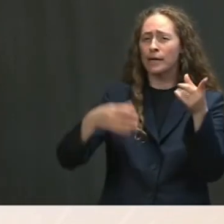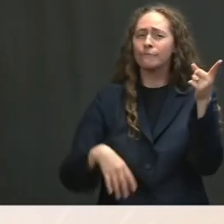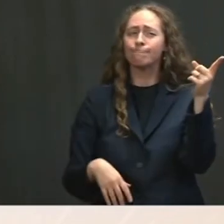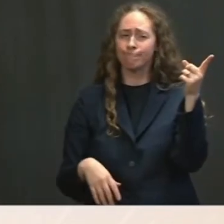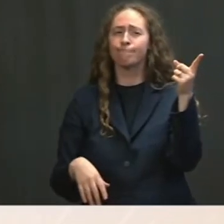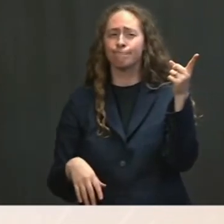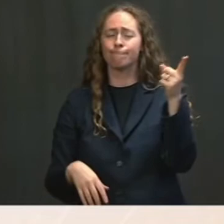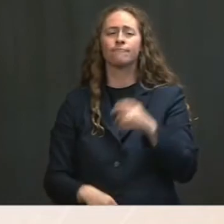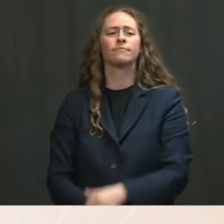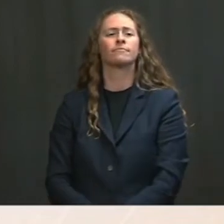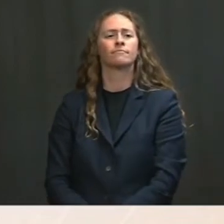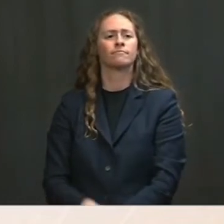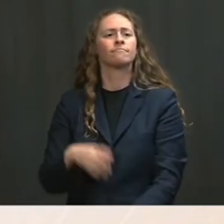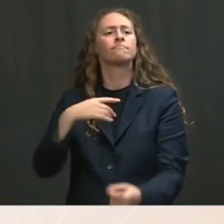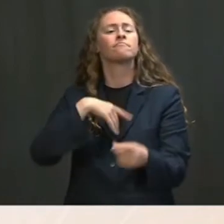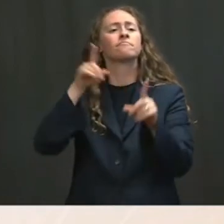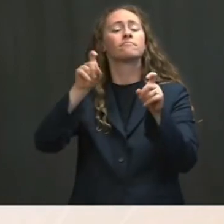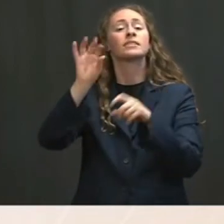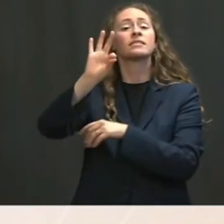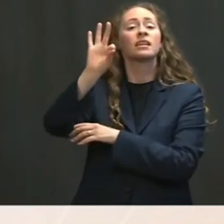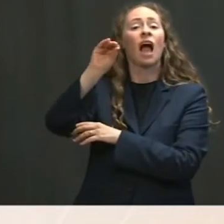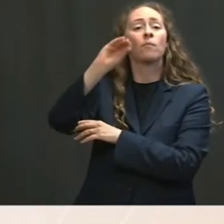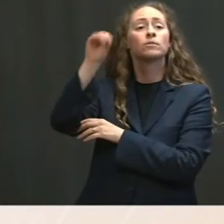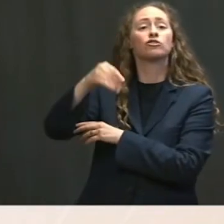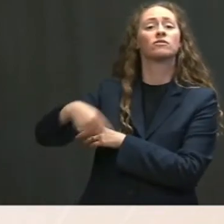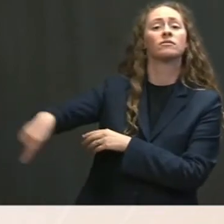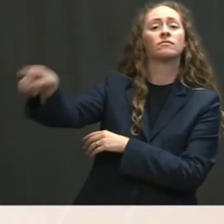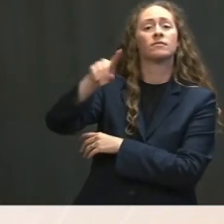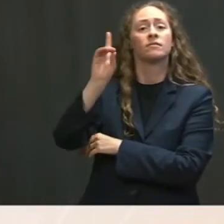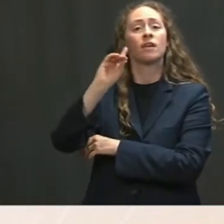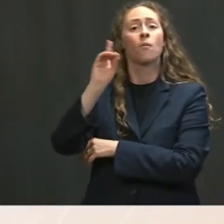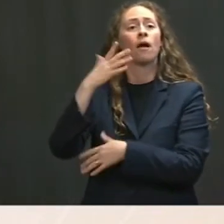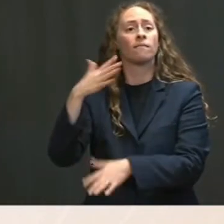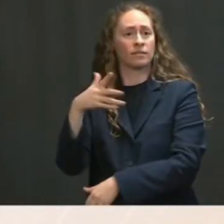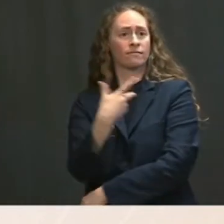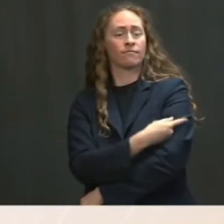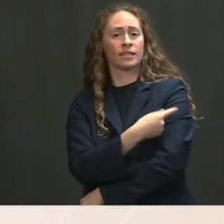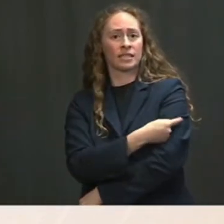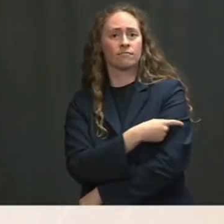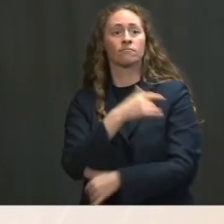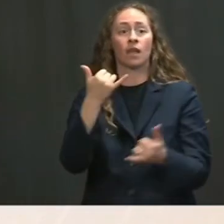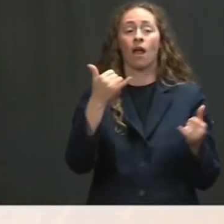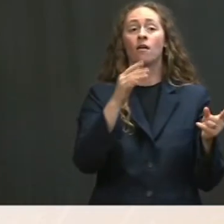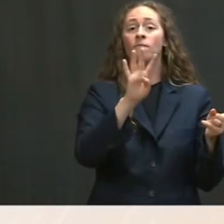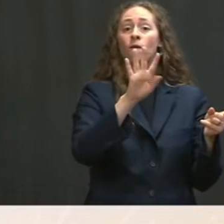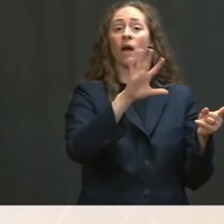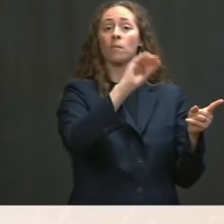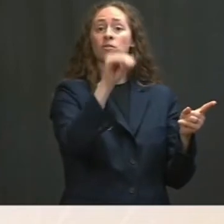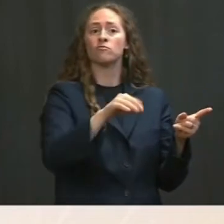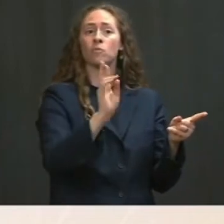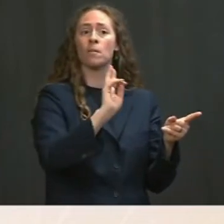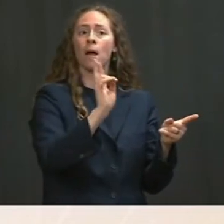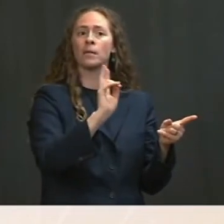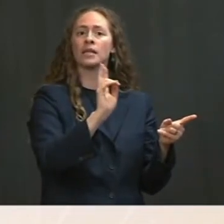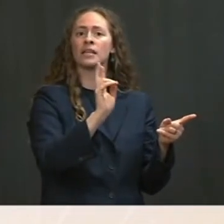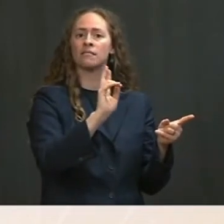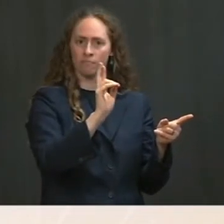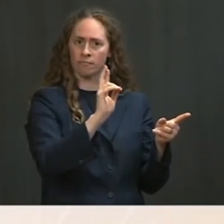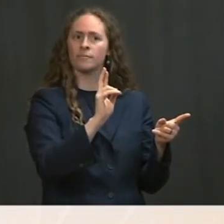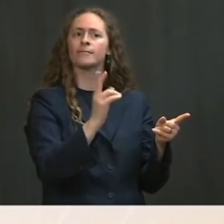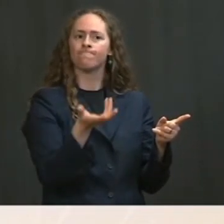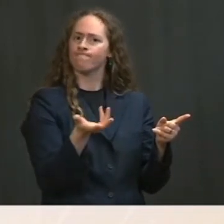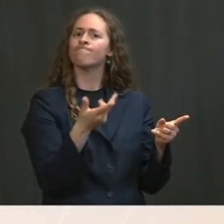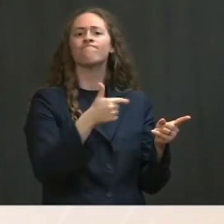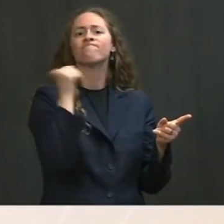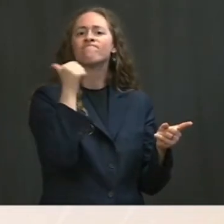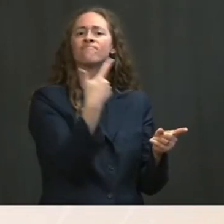93% of Democrats say they're vaccinated or will be vaccinated, but only 49% of Republicans say the same. So how do you break through to the